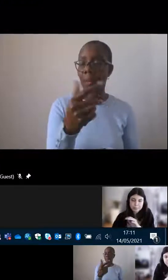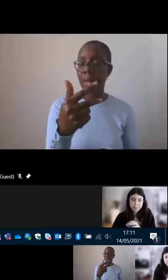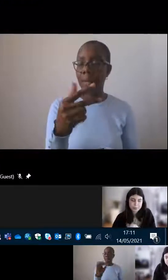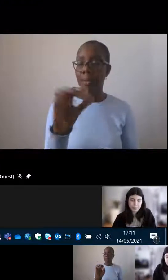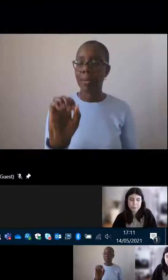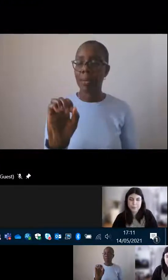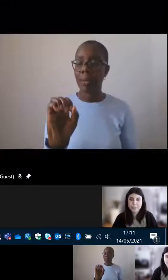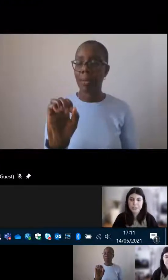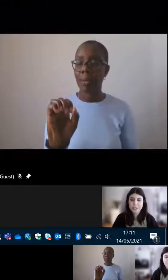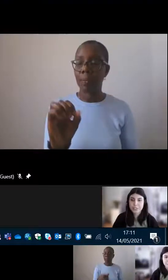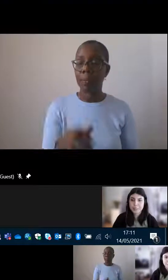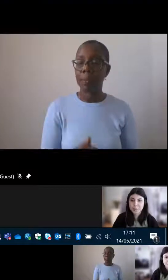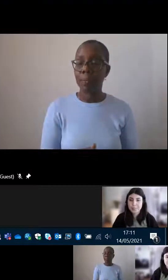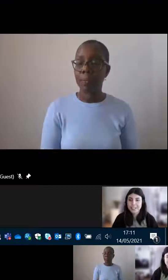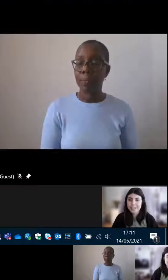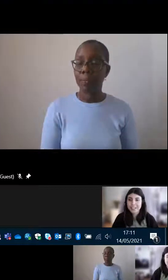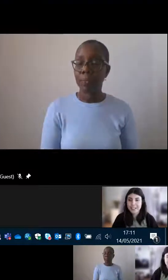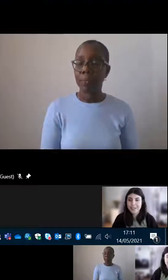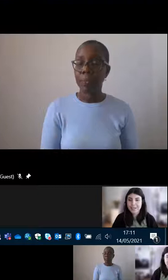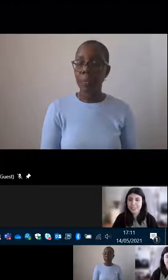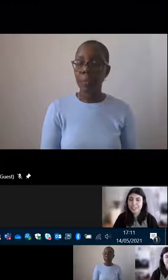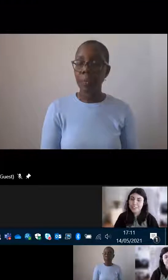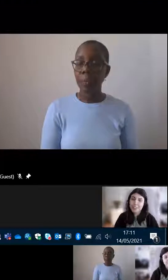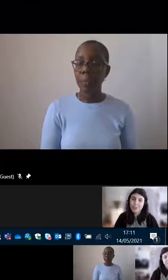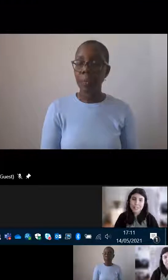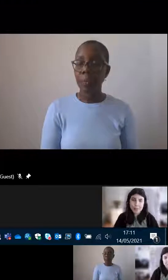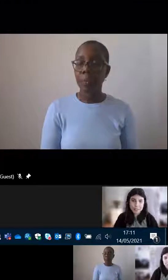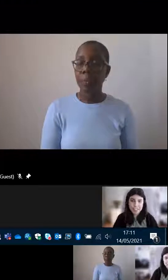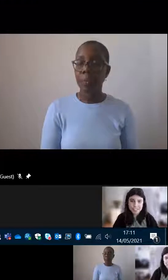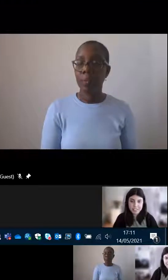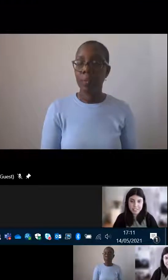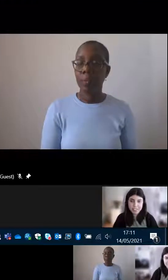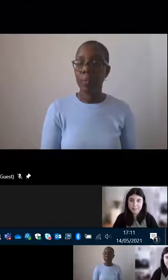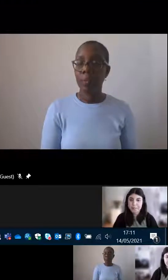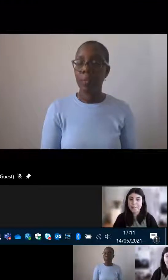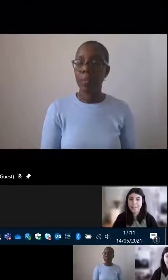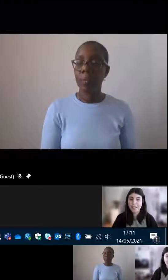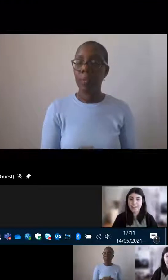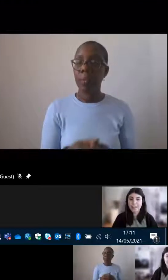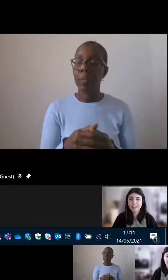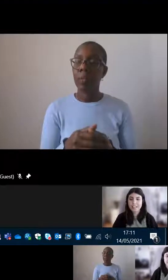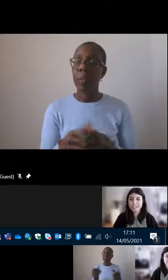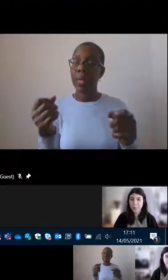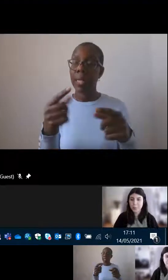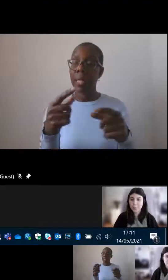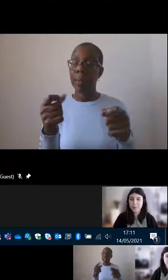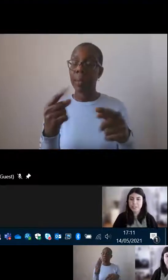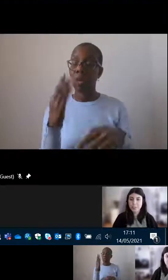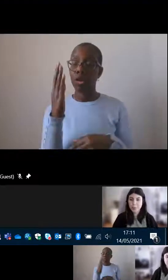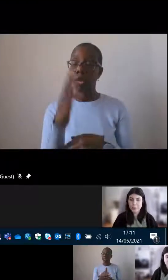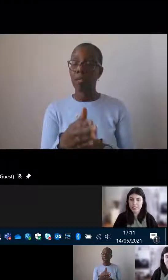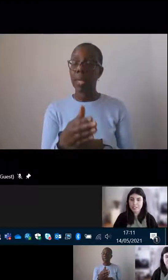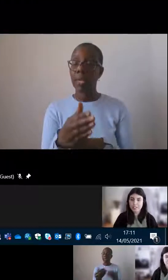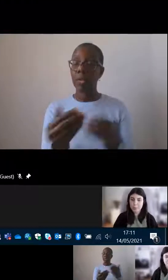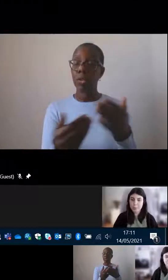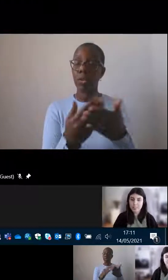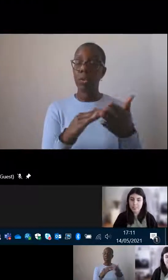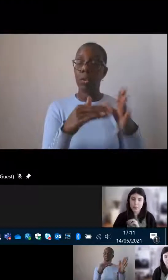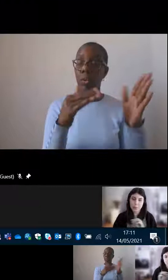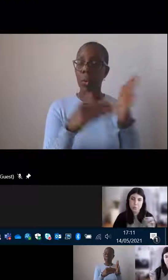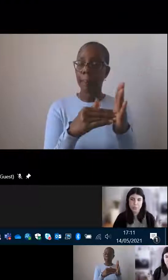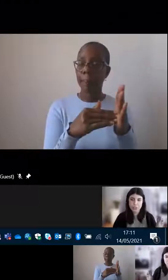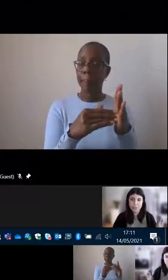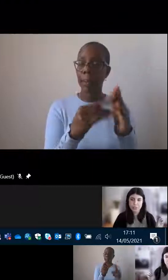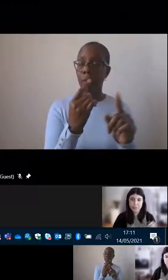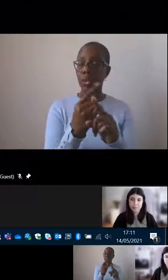8080. Oh, excuse me. You can also email them directly. That's Newham Talking